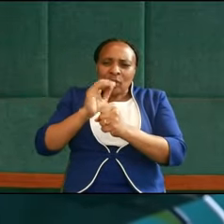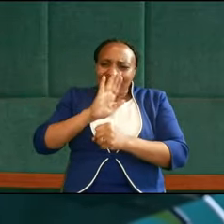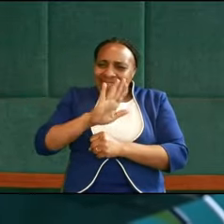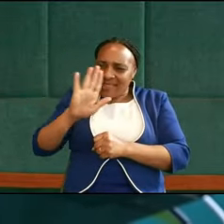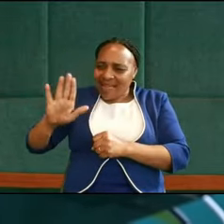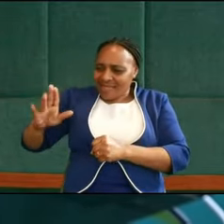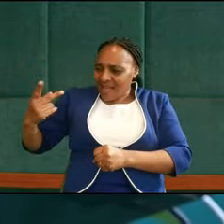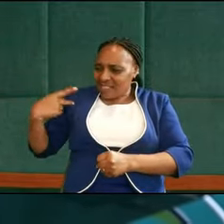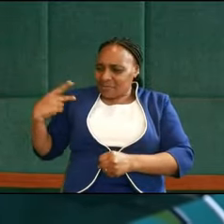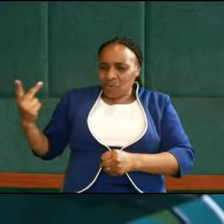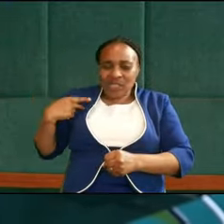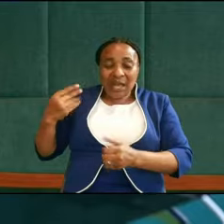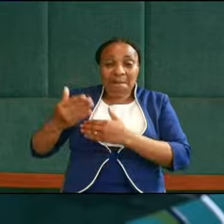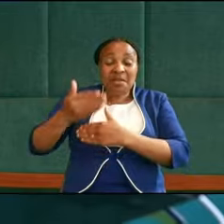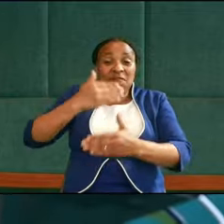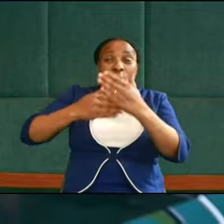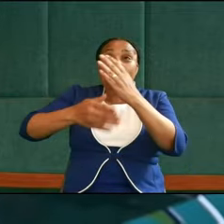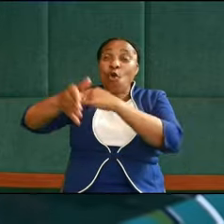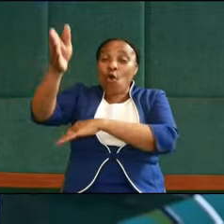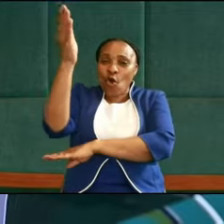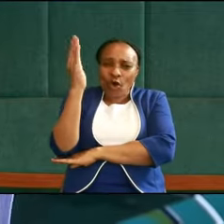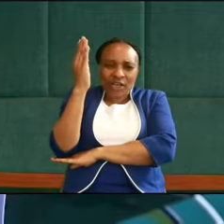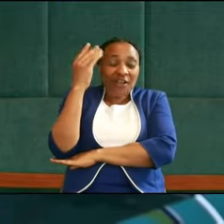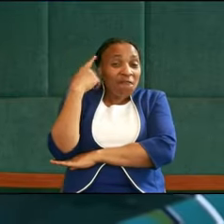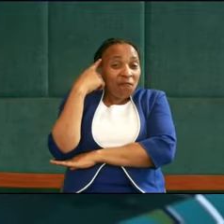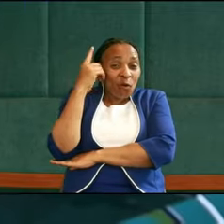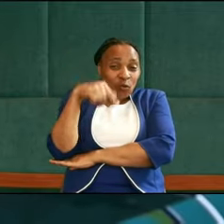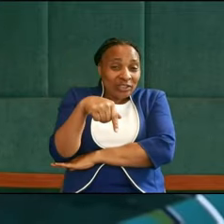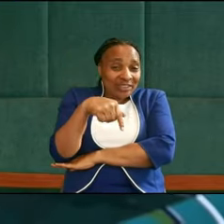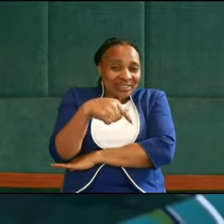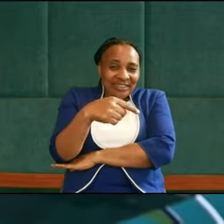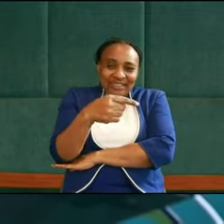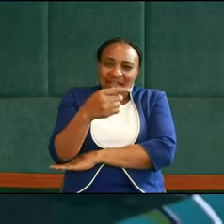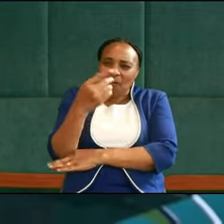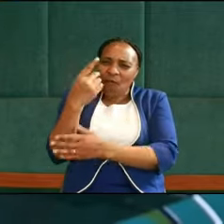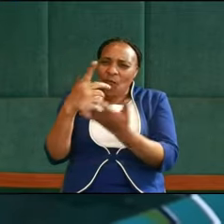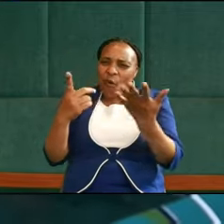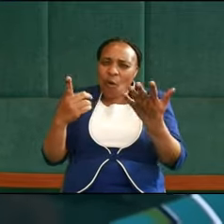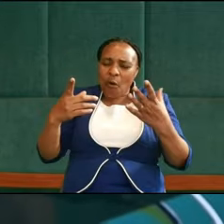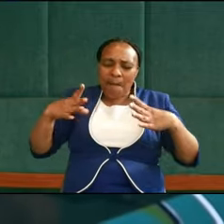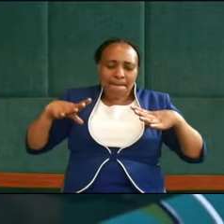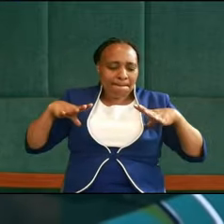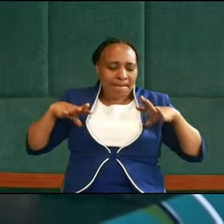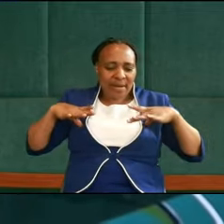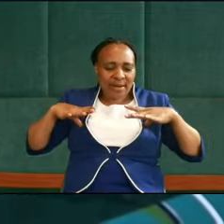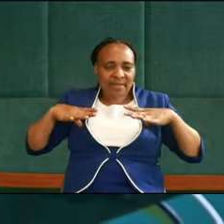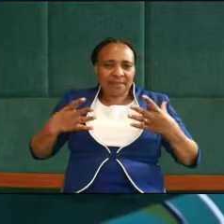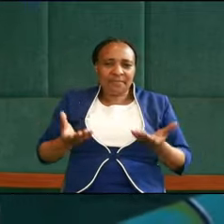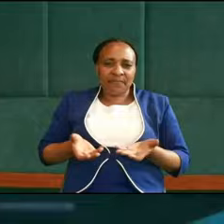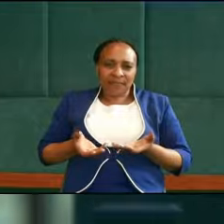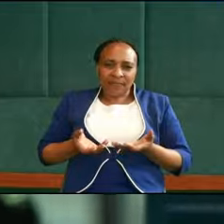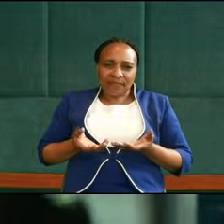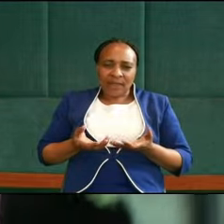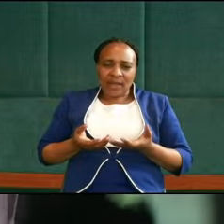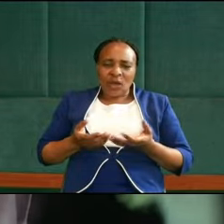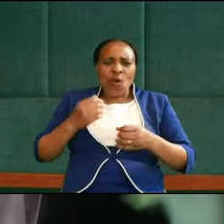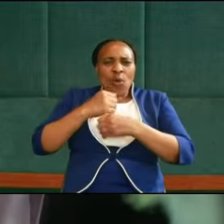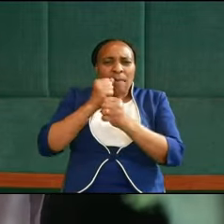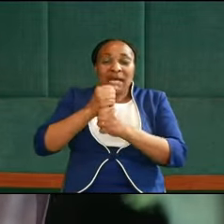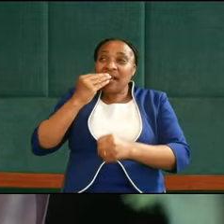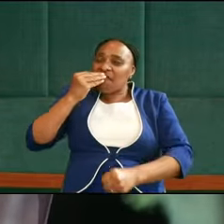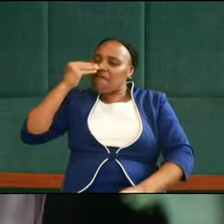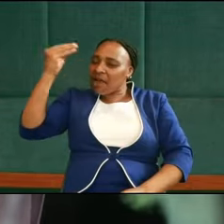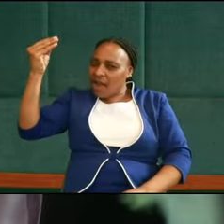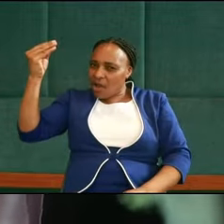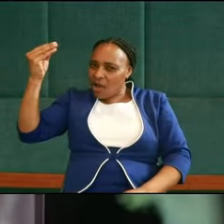spouses before God for just pleasure. We made a vow.